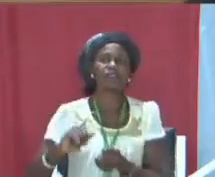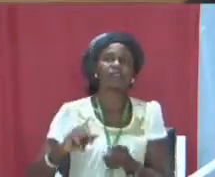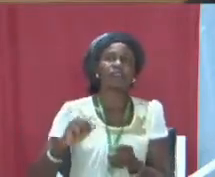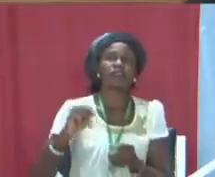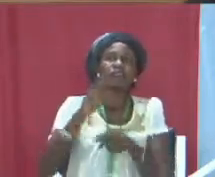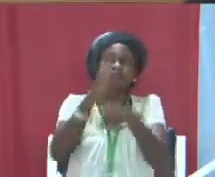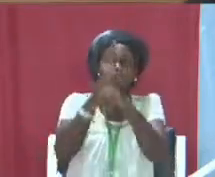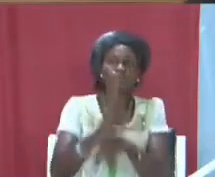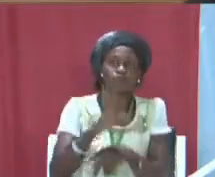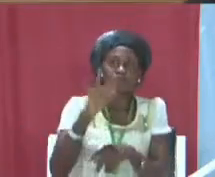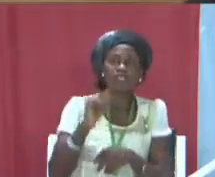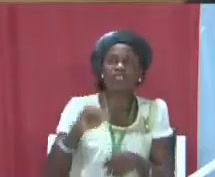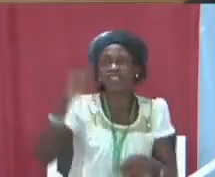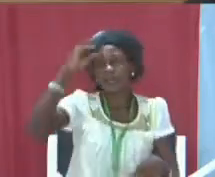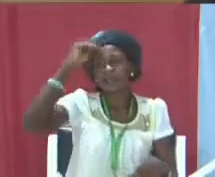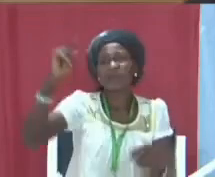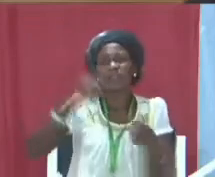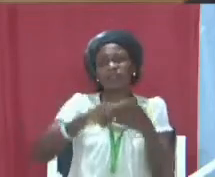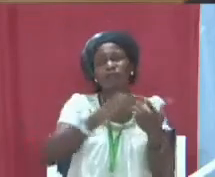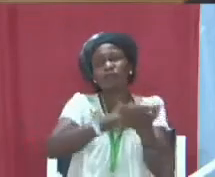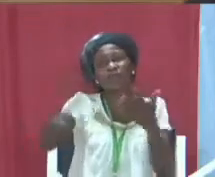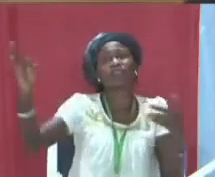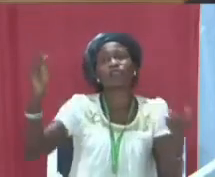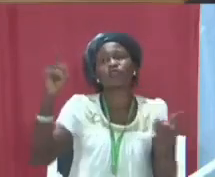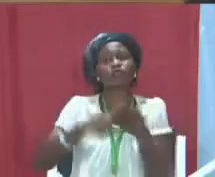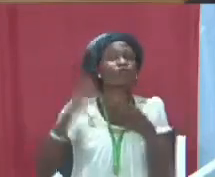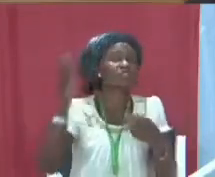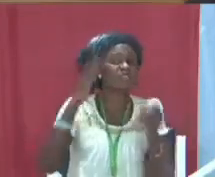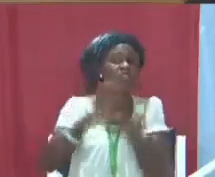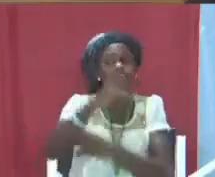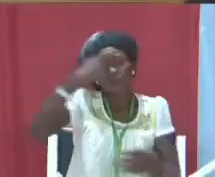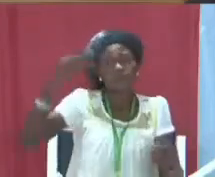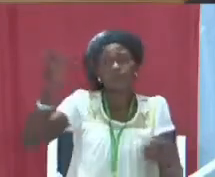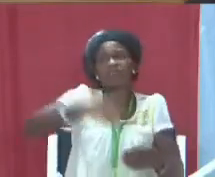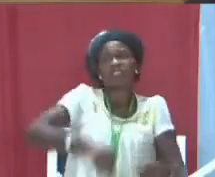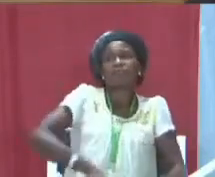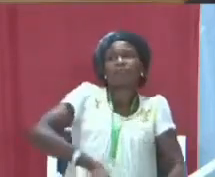Usually, men fail to hear God because of their pride.